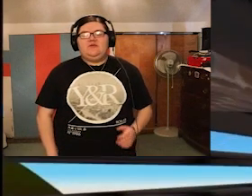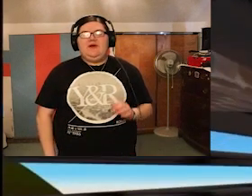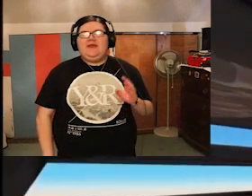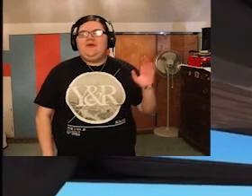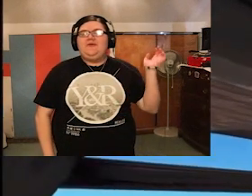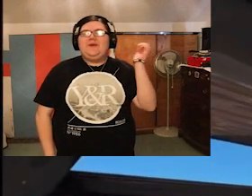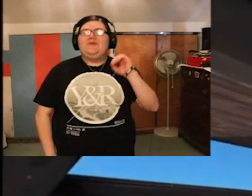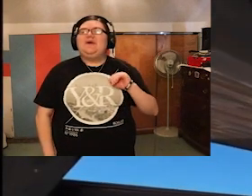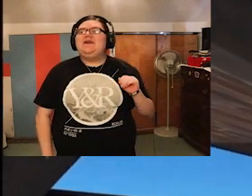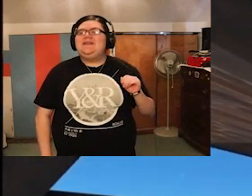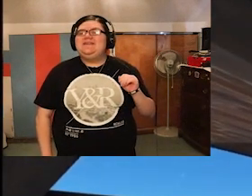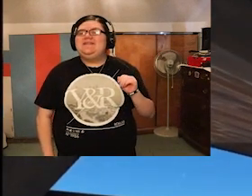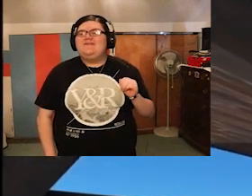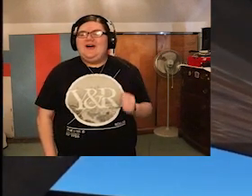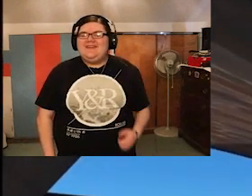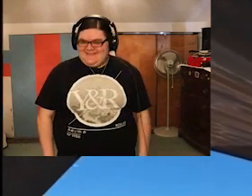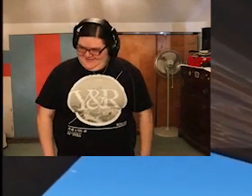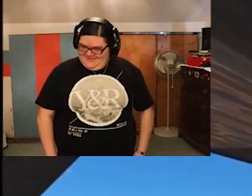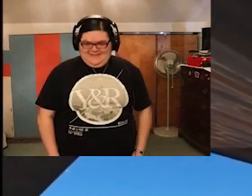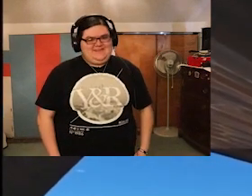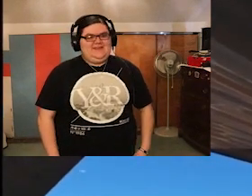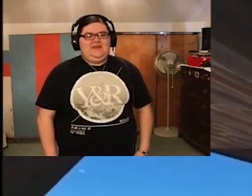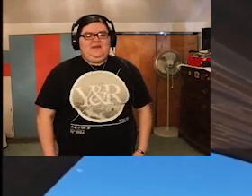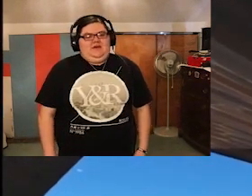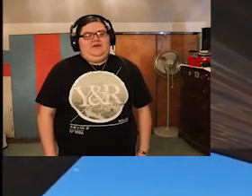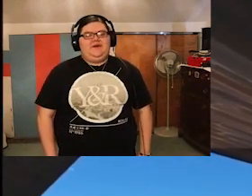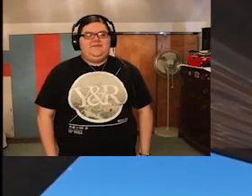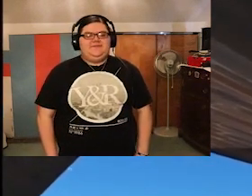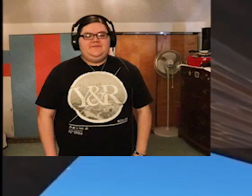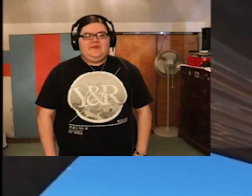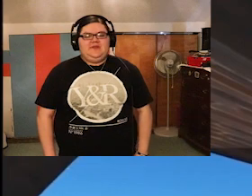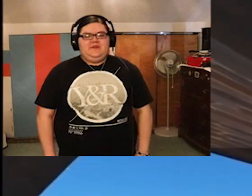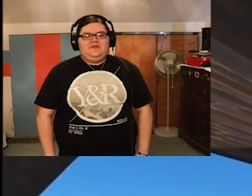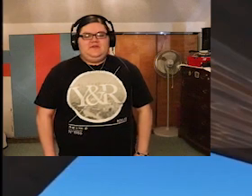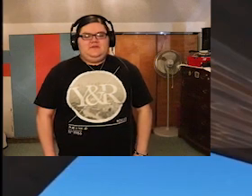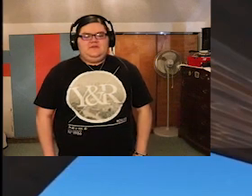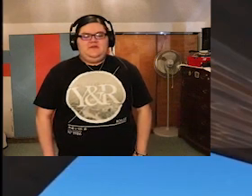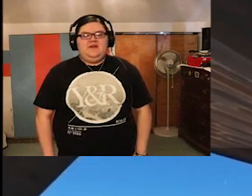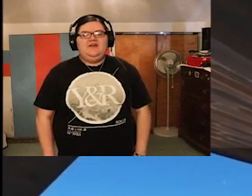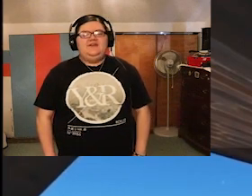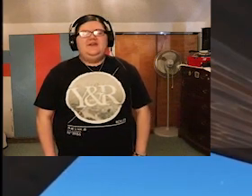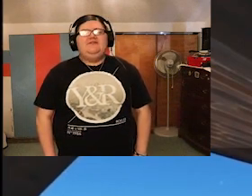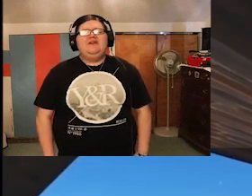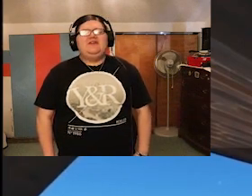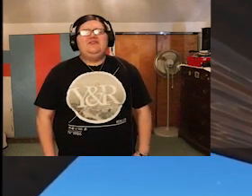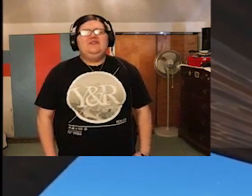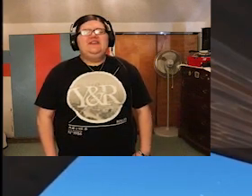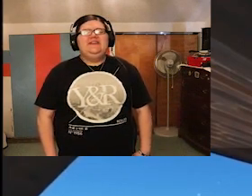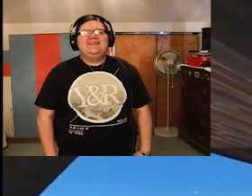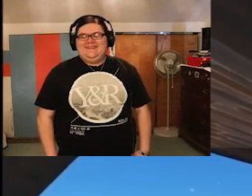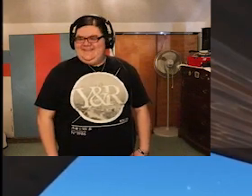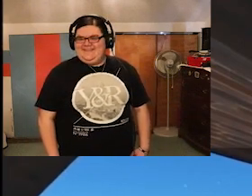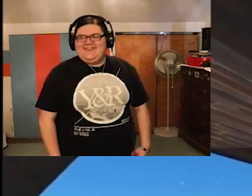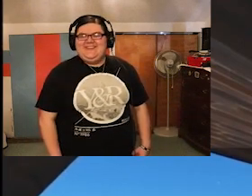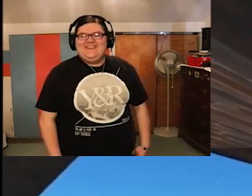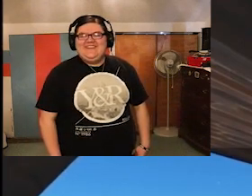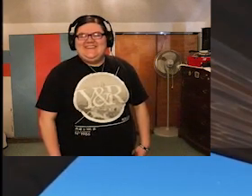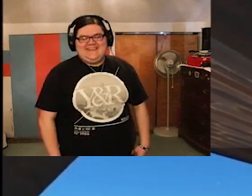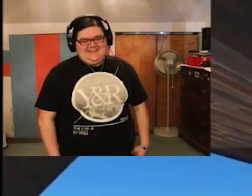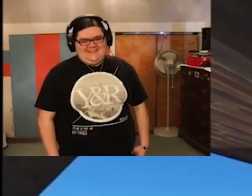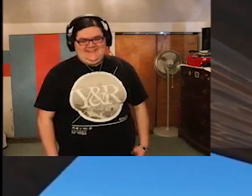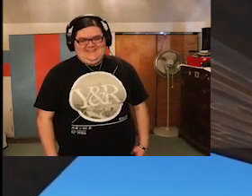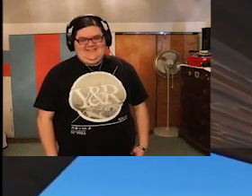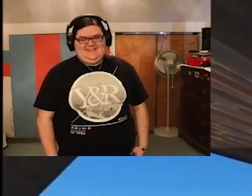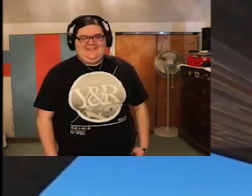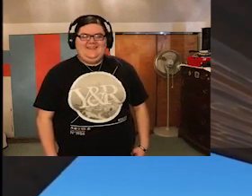We'll see. Who'll see what now? Who, where, what, when? Why? Where are we going? I don't know. So where are you going? Oh, okay, I see. Where are you going? Where are you